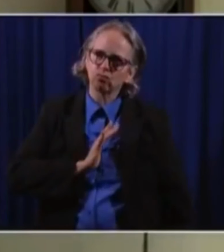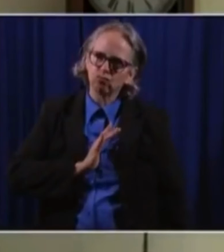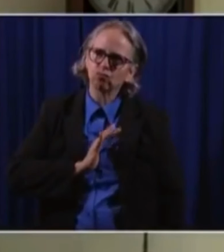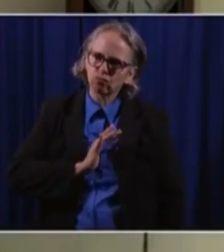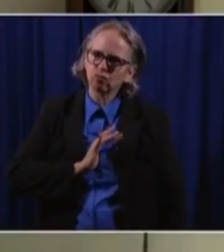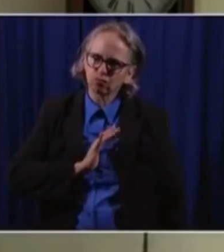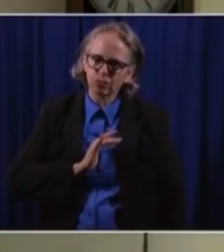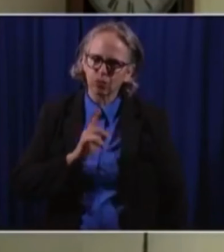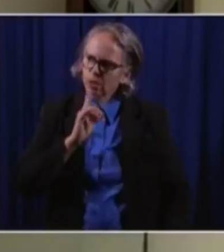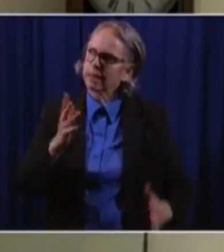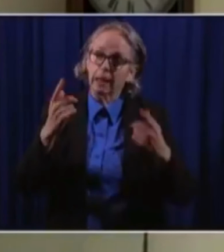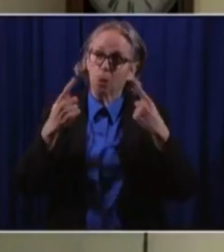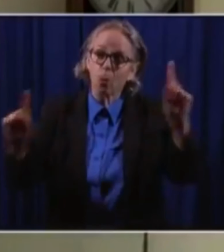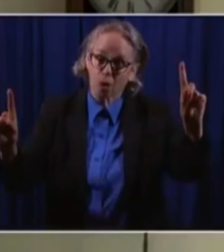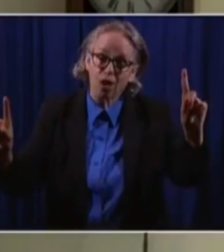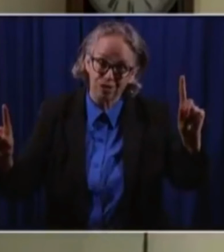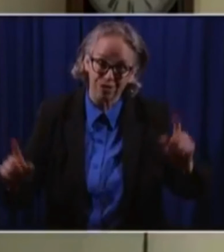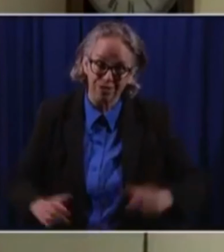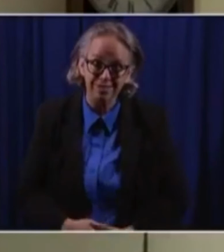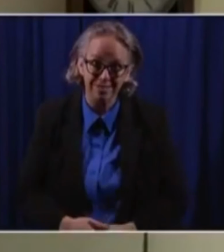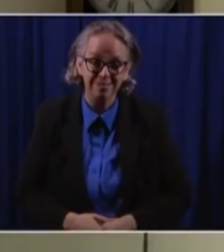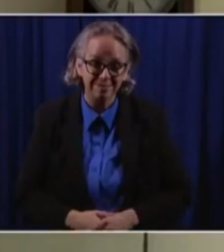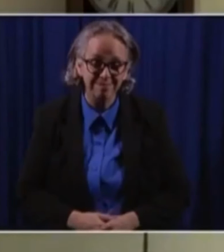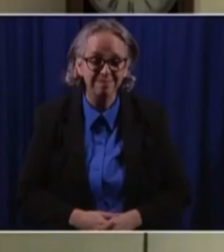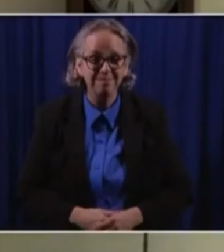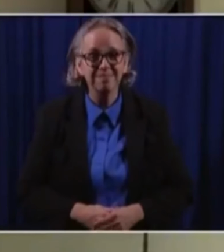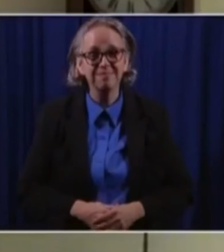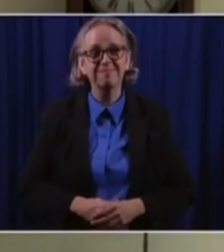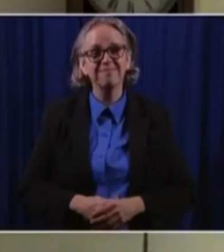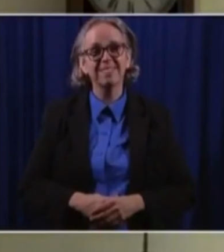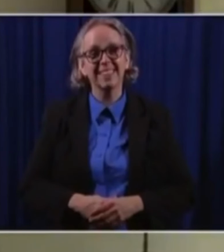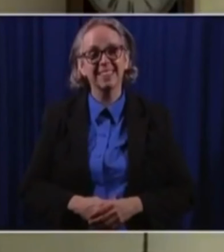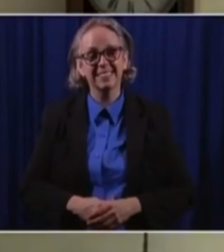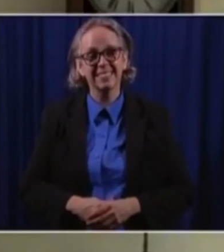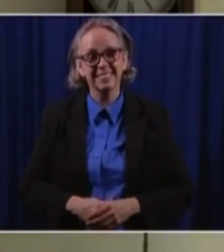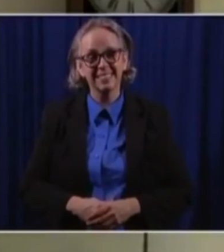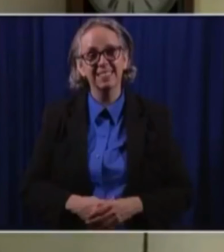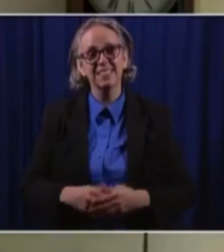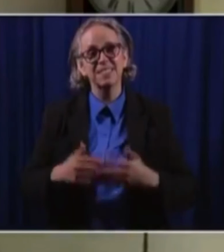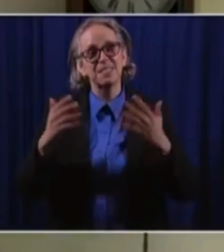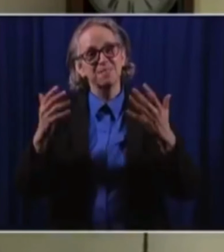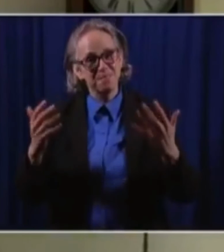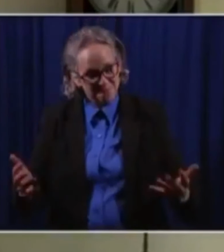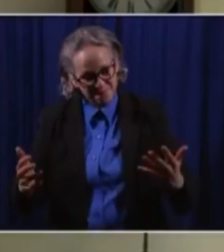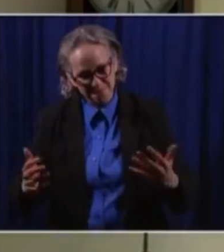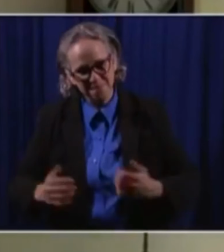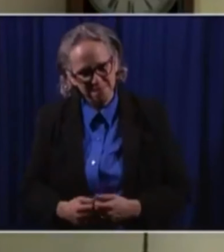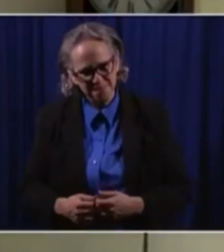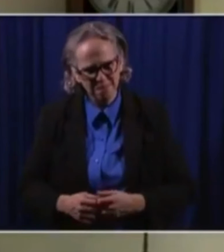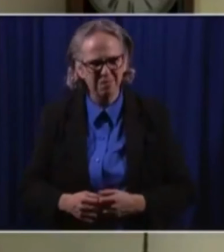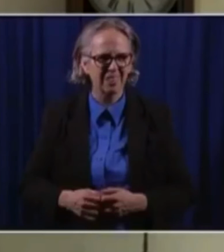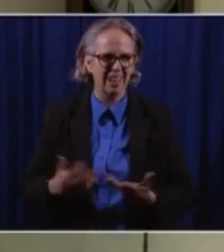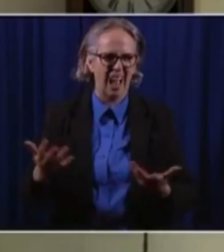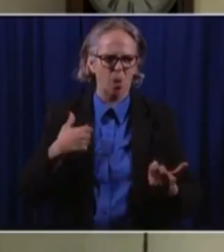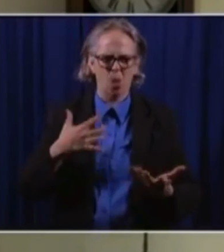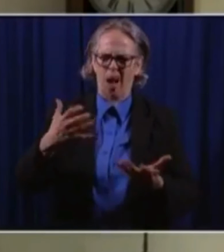job. So let me talk a little bit more about what our changes in guidance